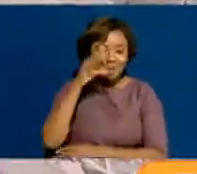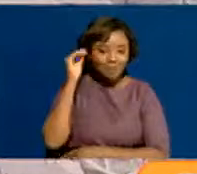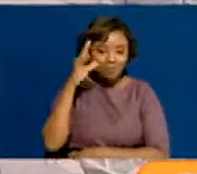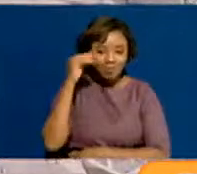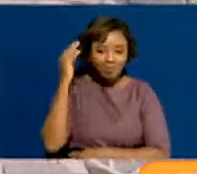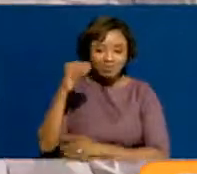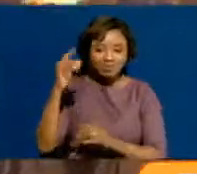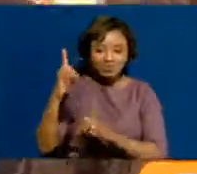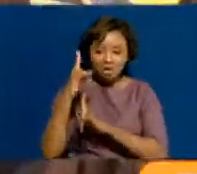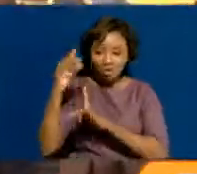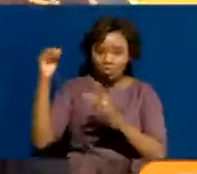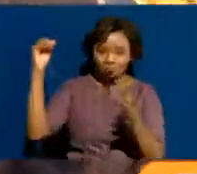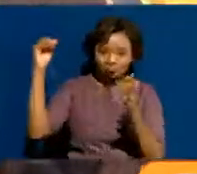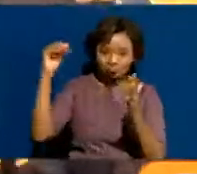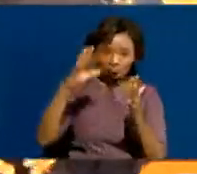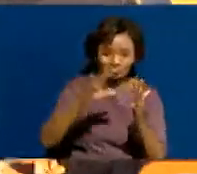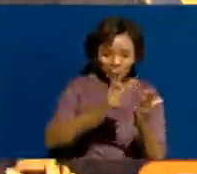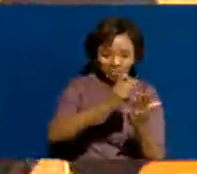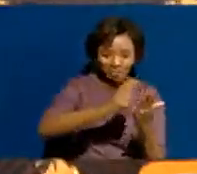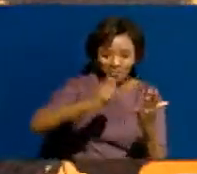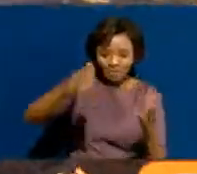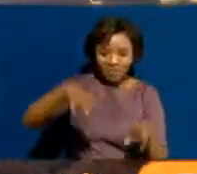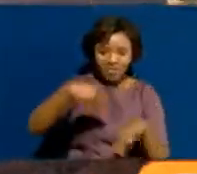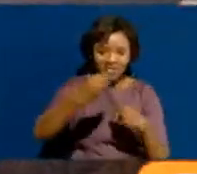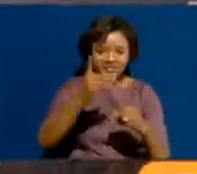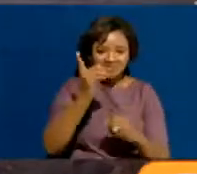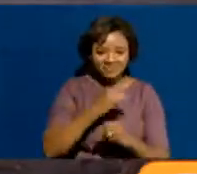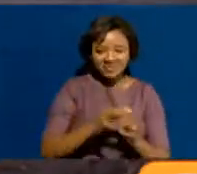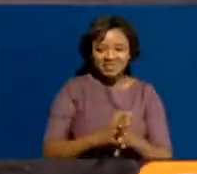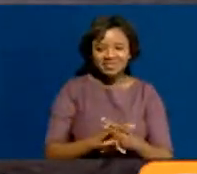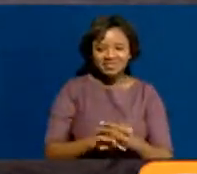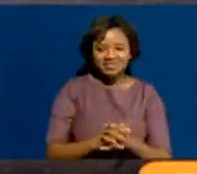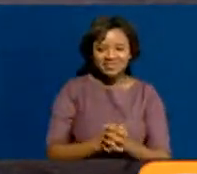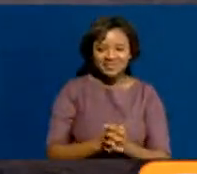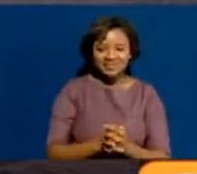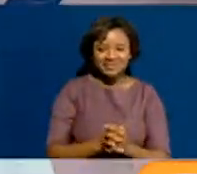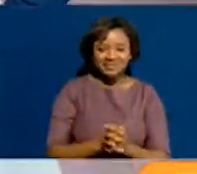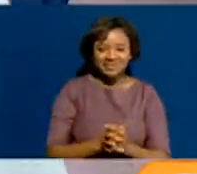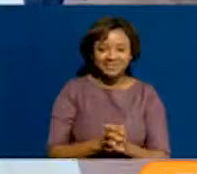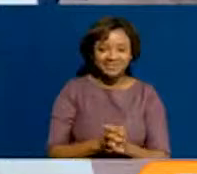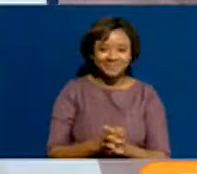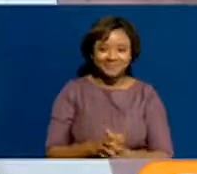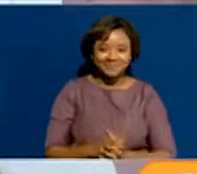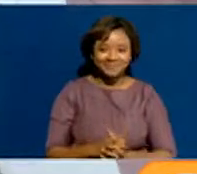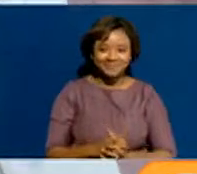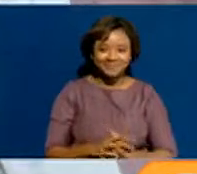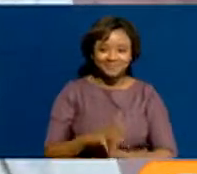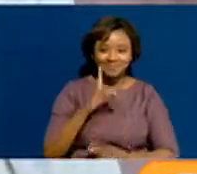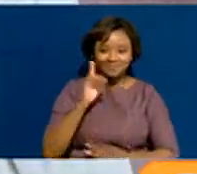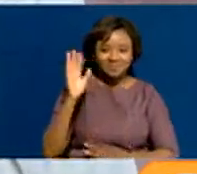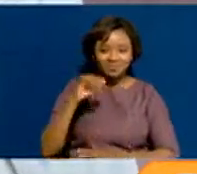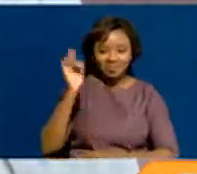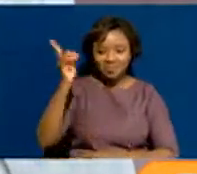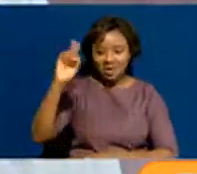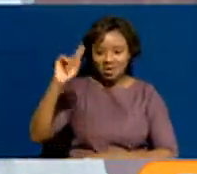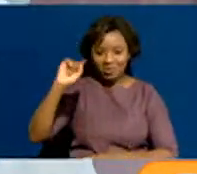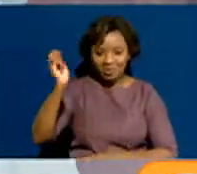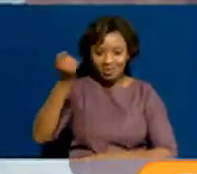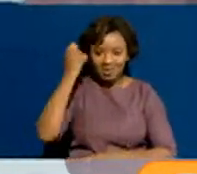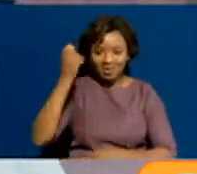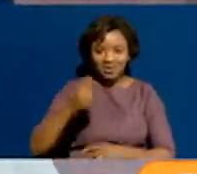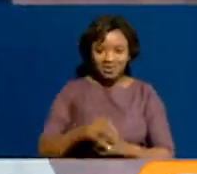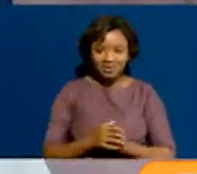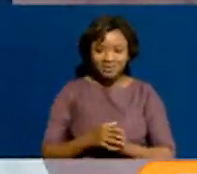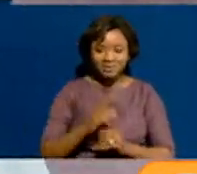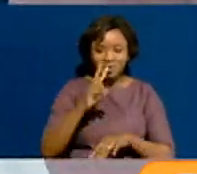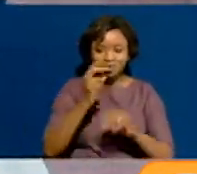was given the law. Mm-hmm. It's amazing to be around here. And I'm Esther Gashanja. I come from Nairobi, Kenya.